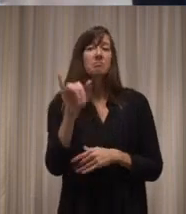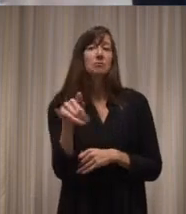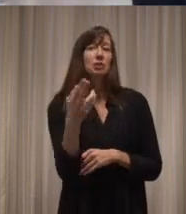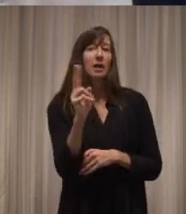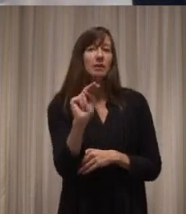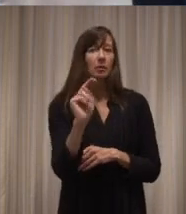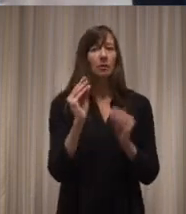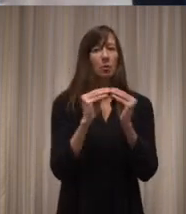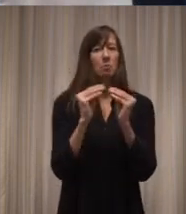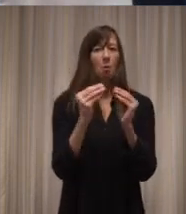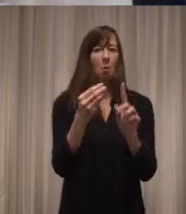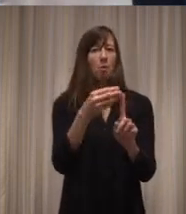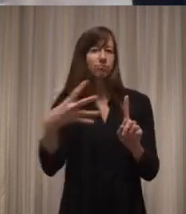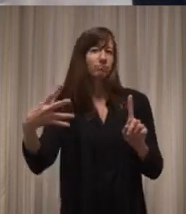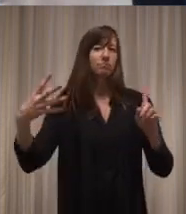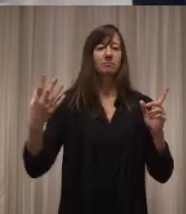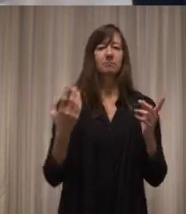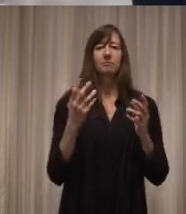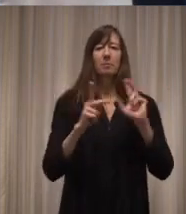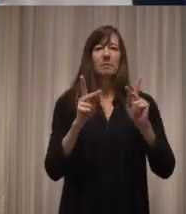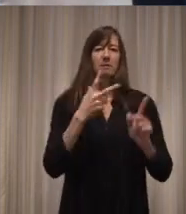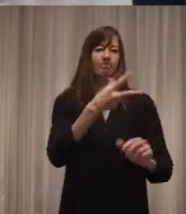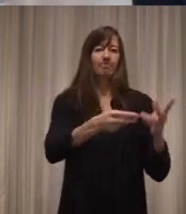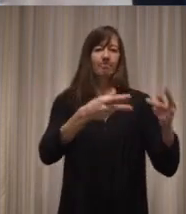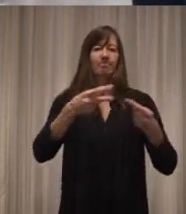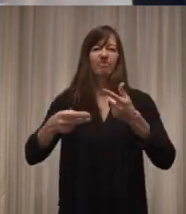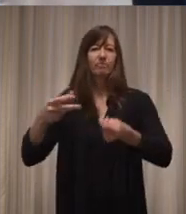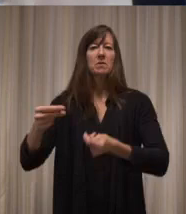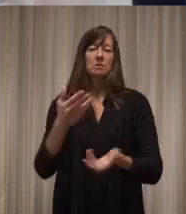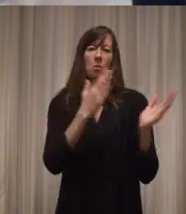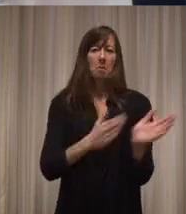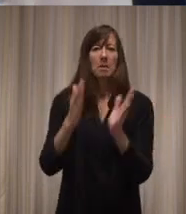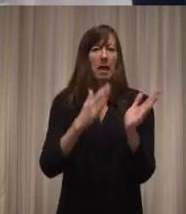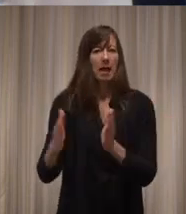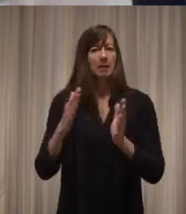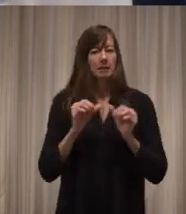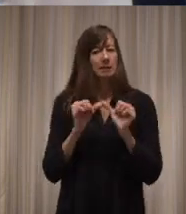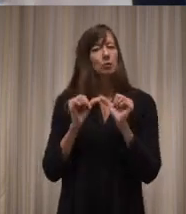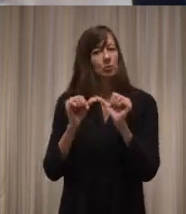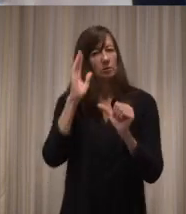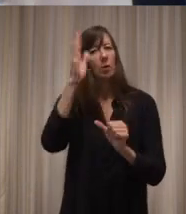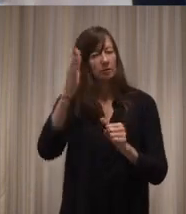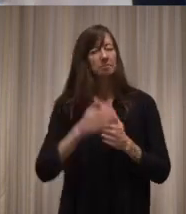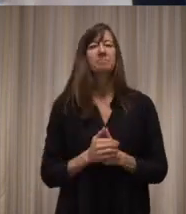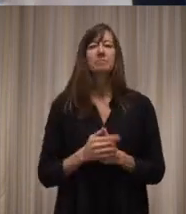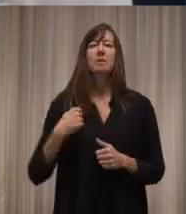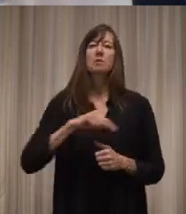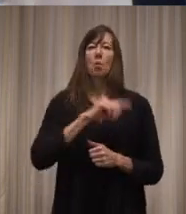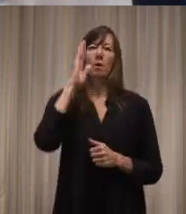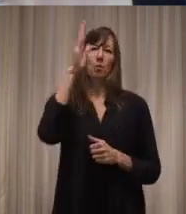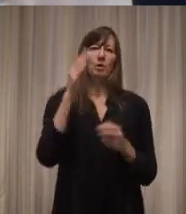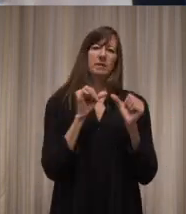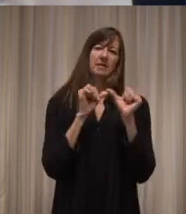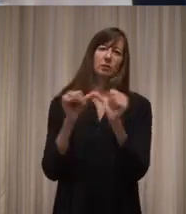further. So the planning and the work continues on that. And so we will continue to press forward there towards that